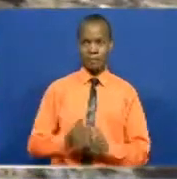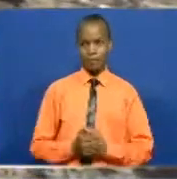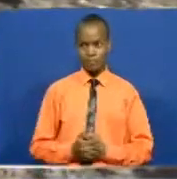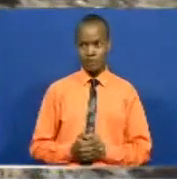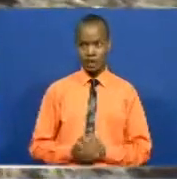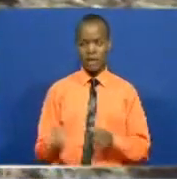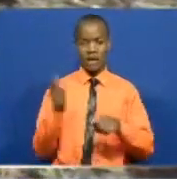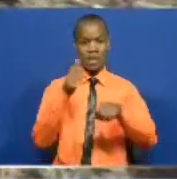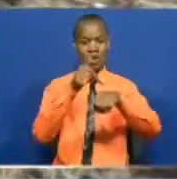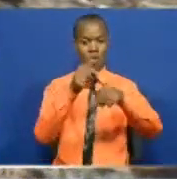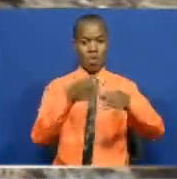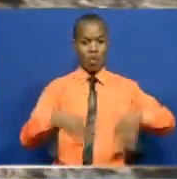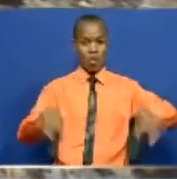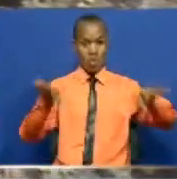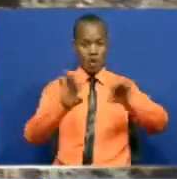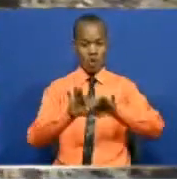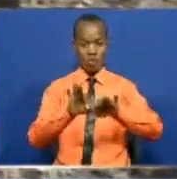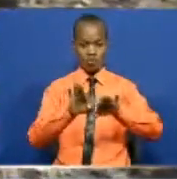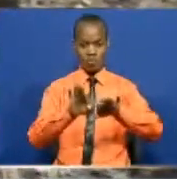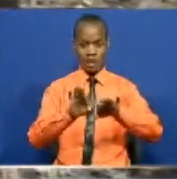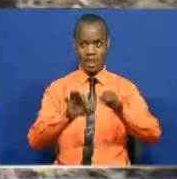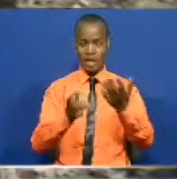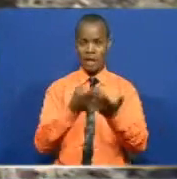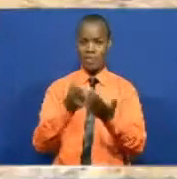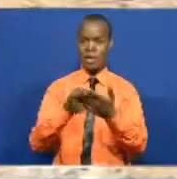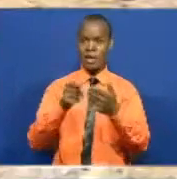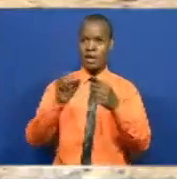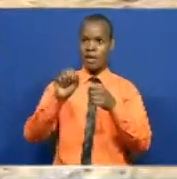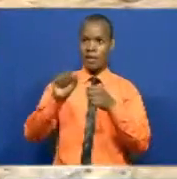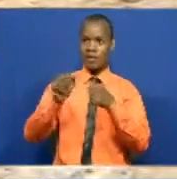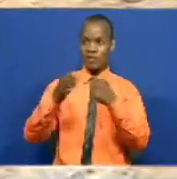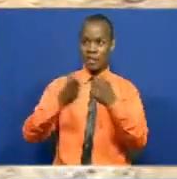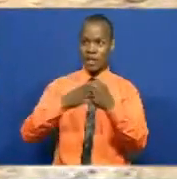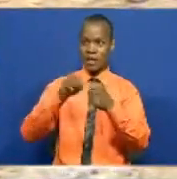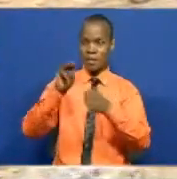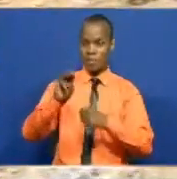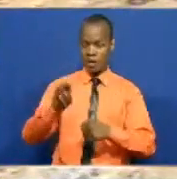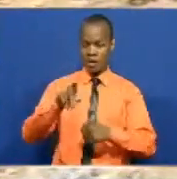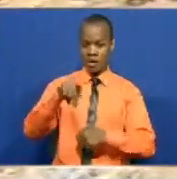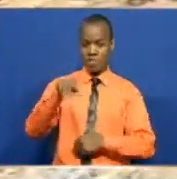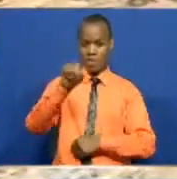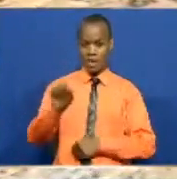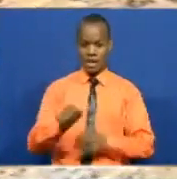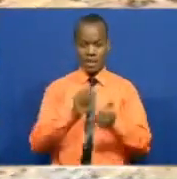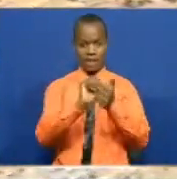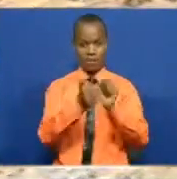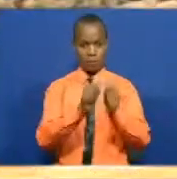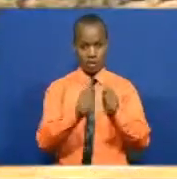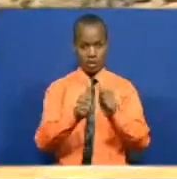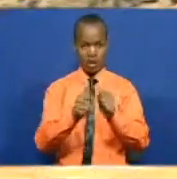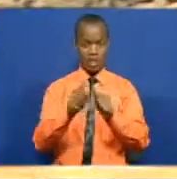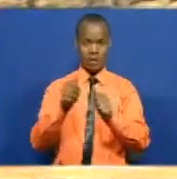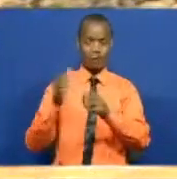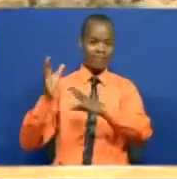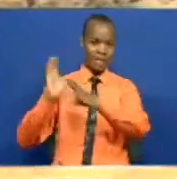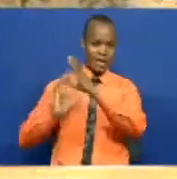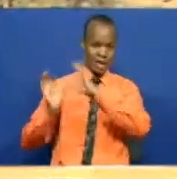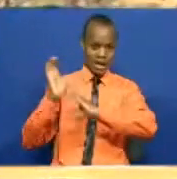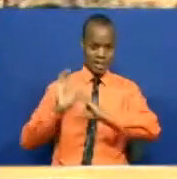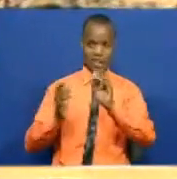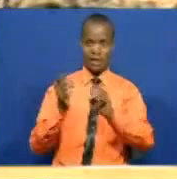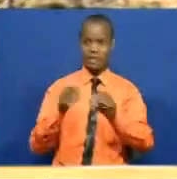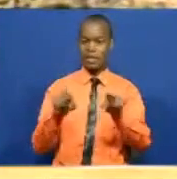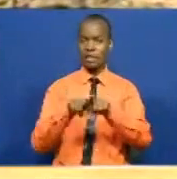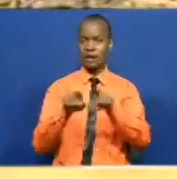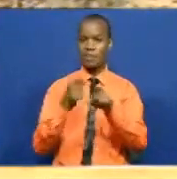building a wall and repair works will cost 59 million shillings. Principal Secretary, Sports, Heritage and Culture, Josepta Mukobe,